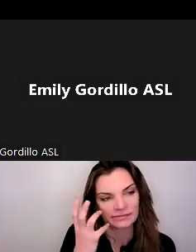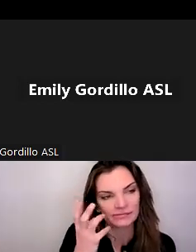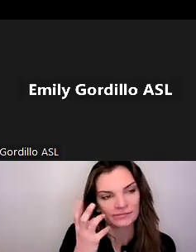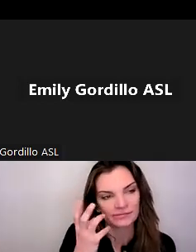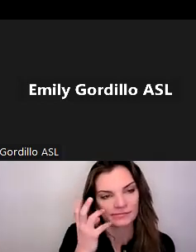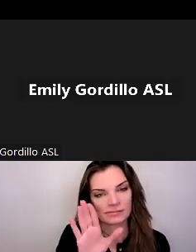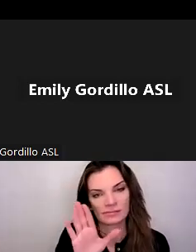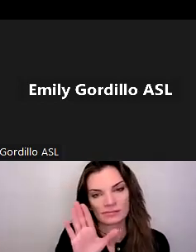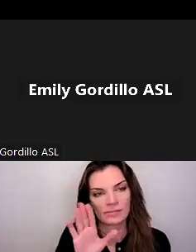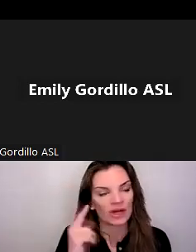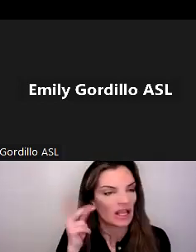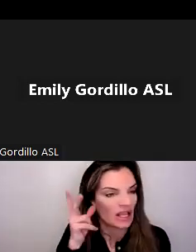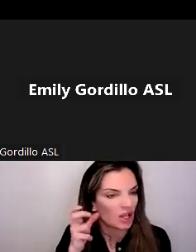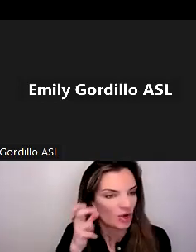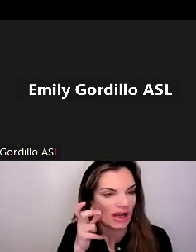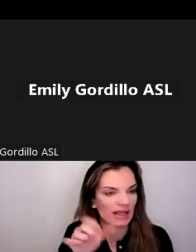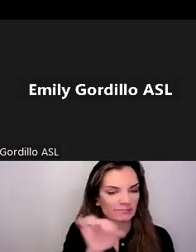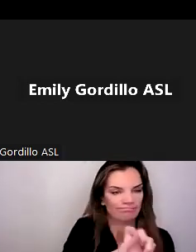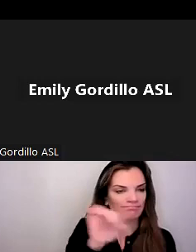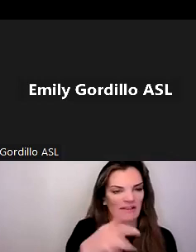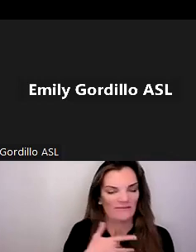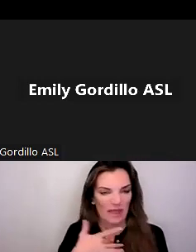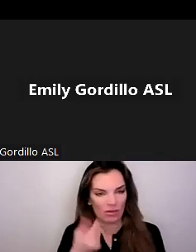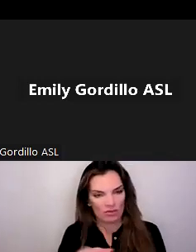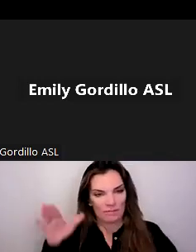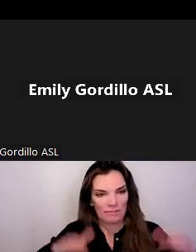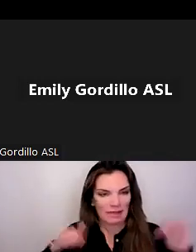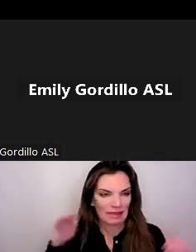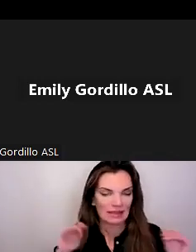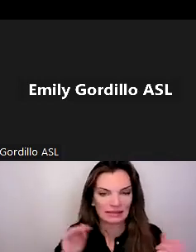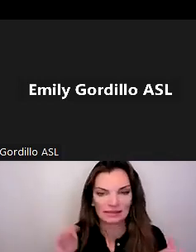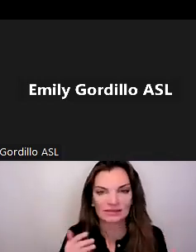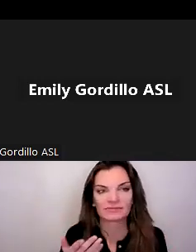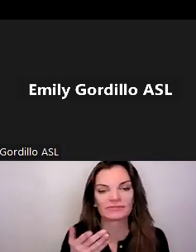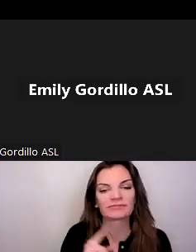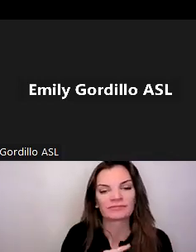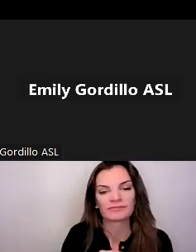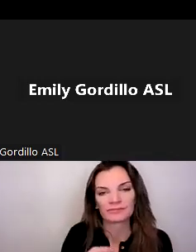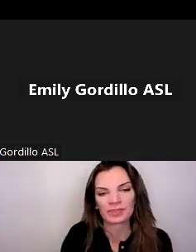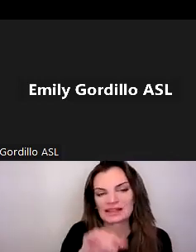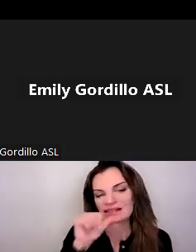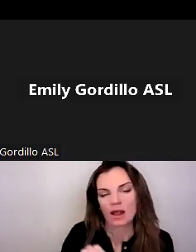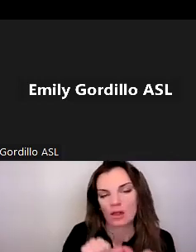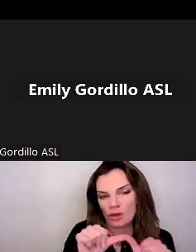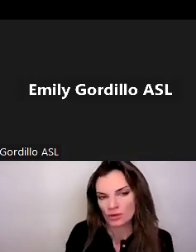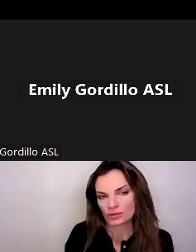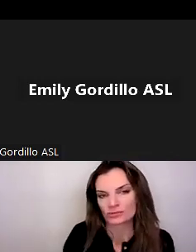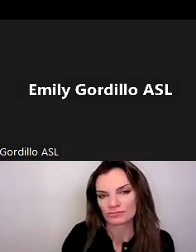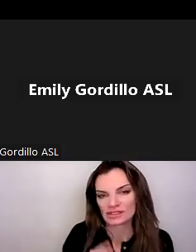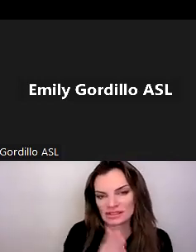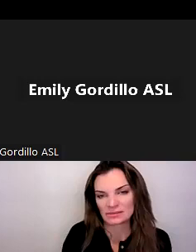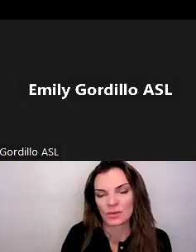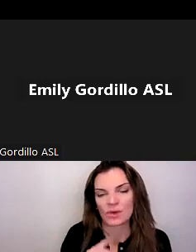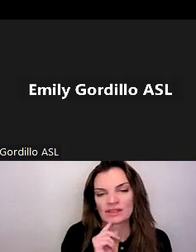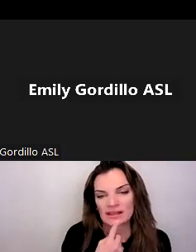perception of her hearing. So those are nice because that's an easy win for people to not have a long-term hearing loss. But there are some that are more significant. If